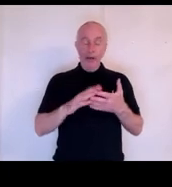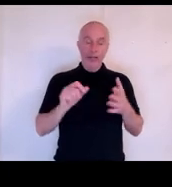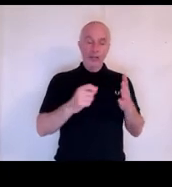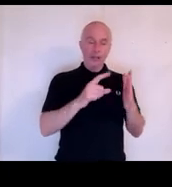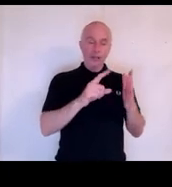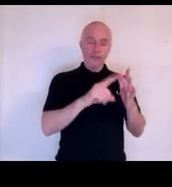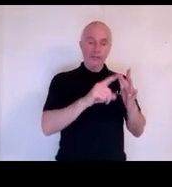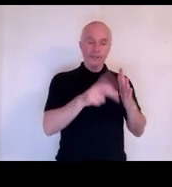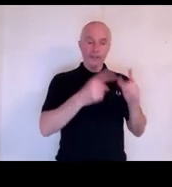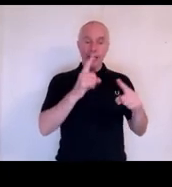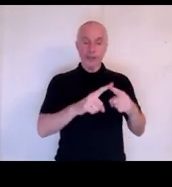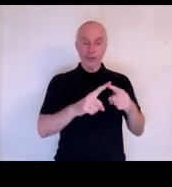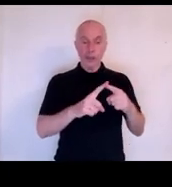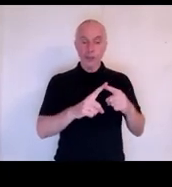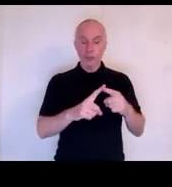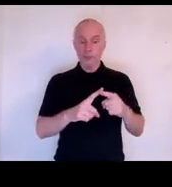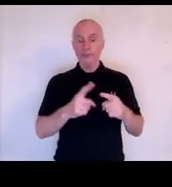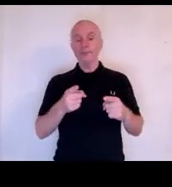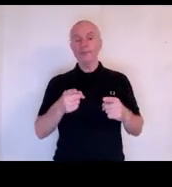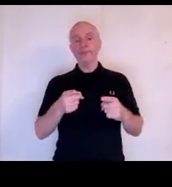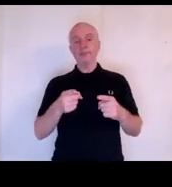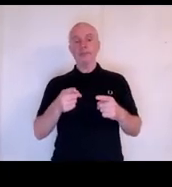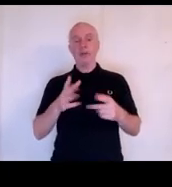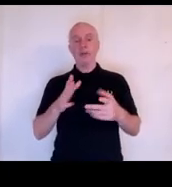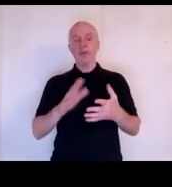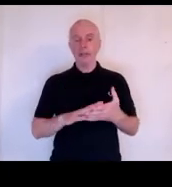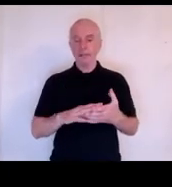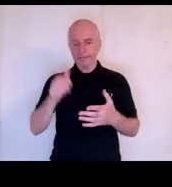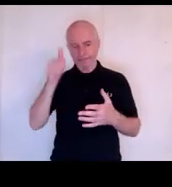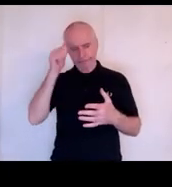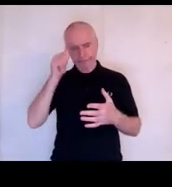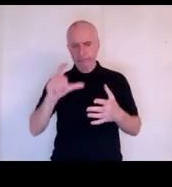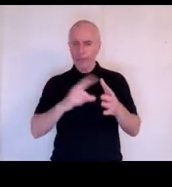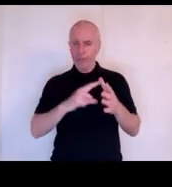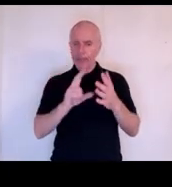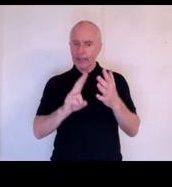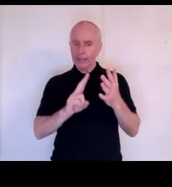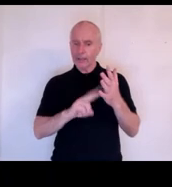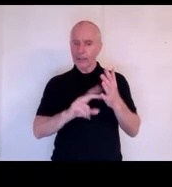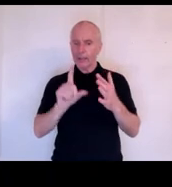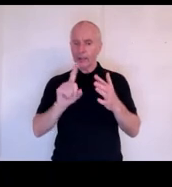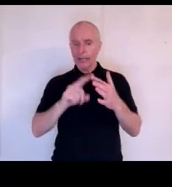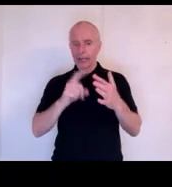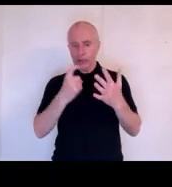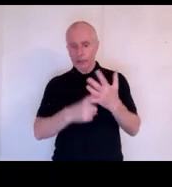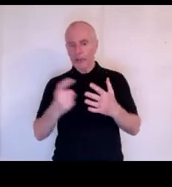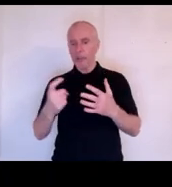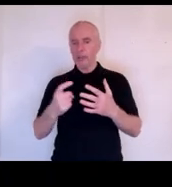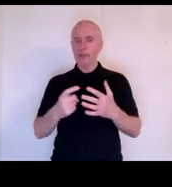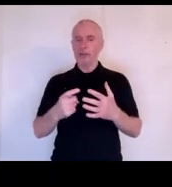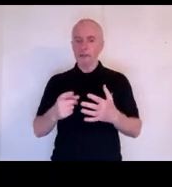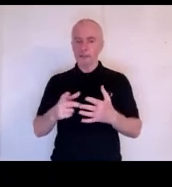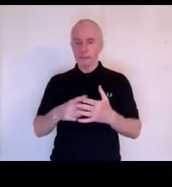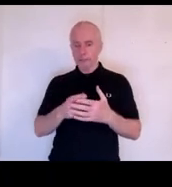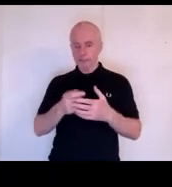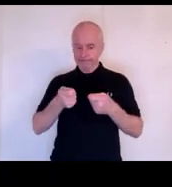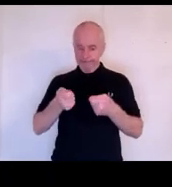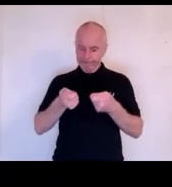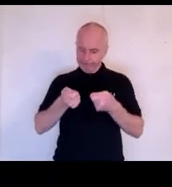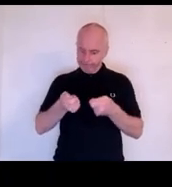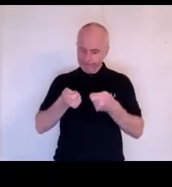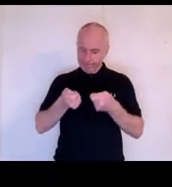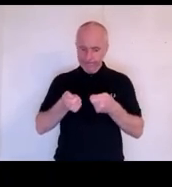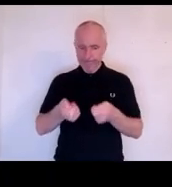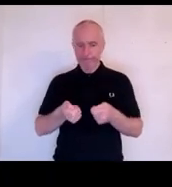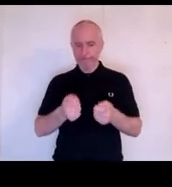treatments include particularly radiotherapy for cancer, some diagnostic tests or sterilisation of equipment. An